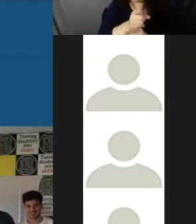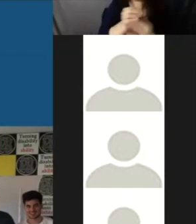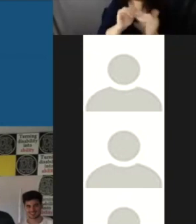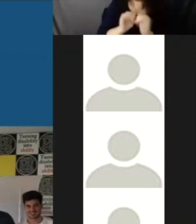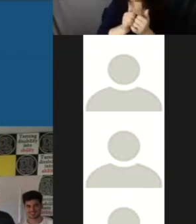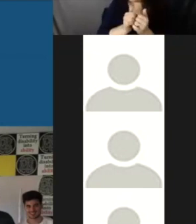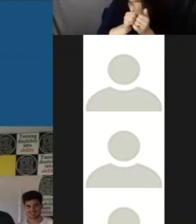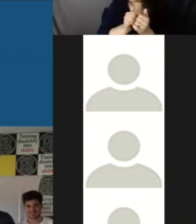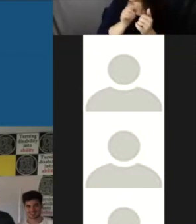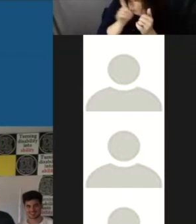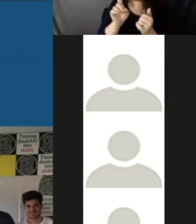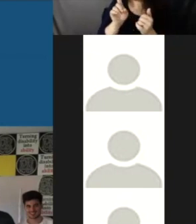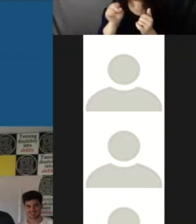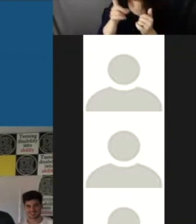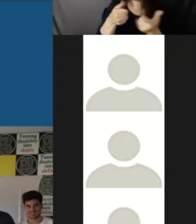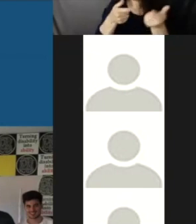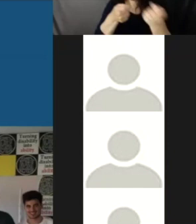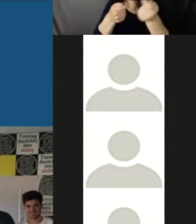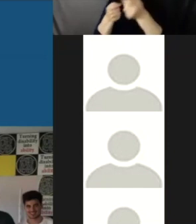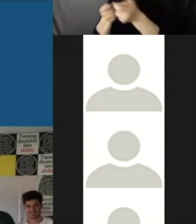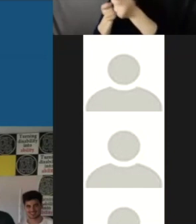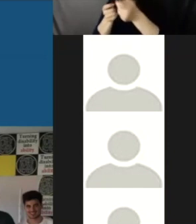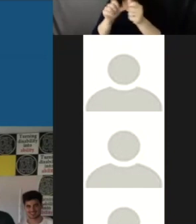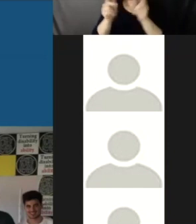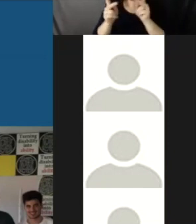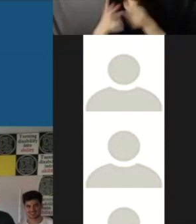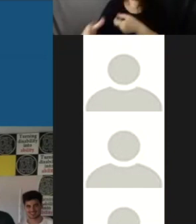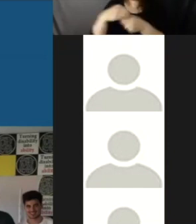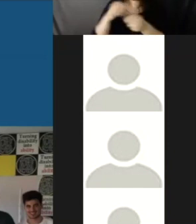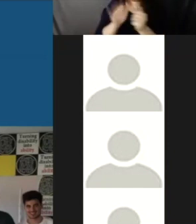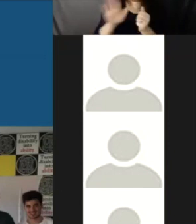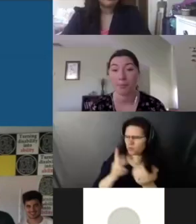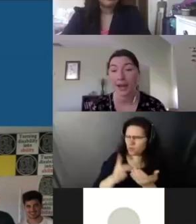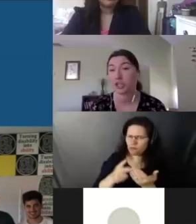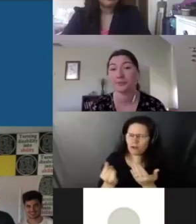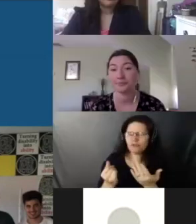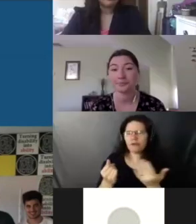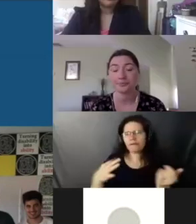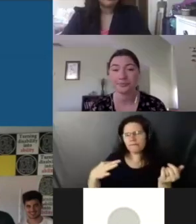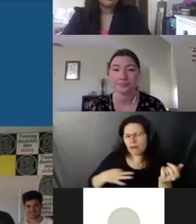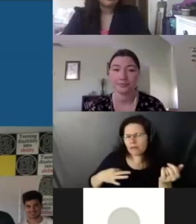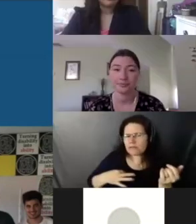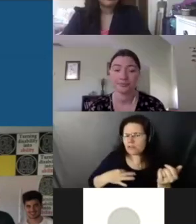got others involved in your projects and volunteers engaged in your passion?